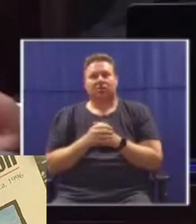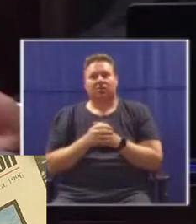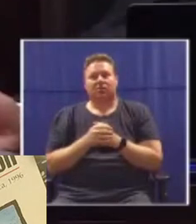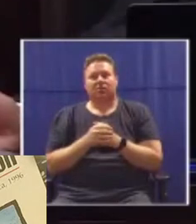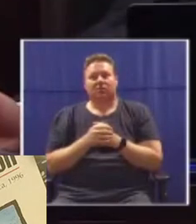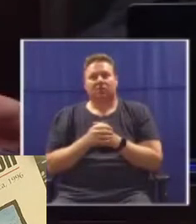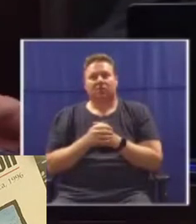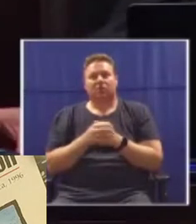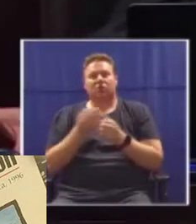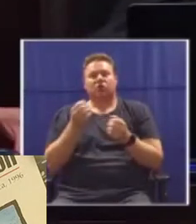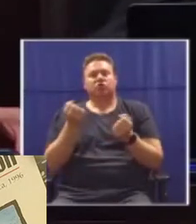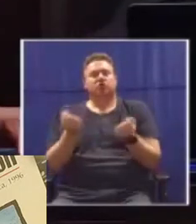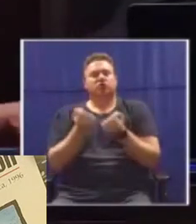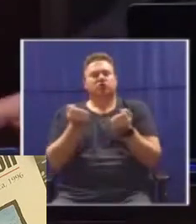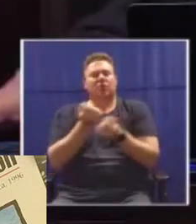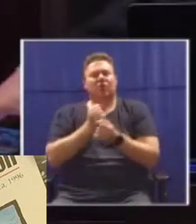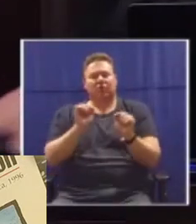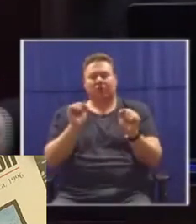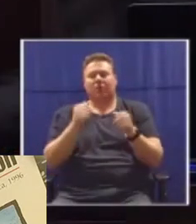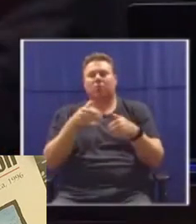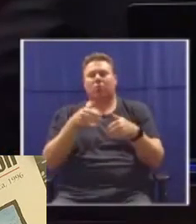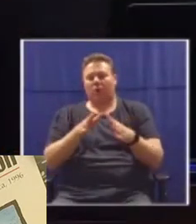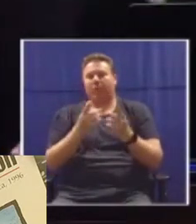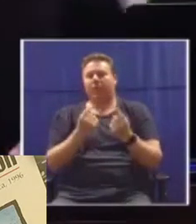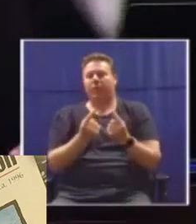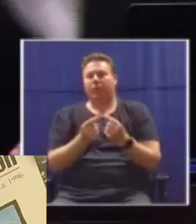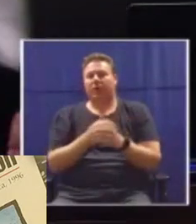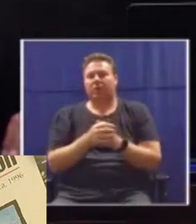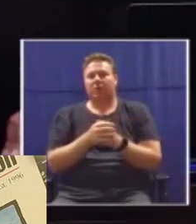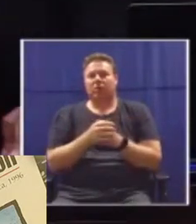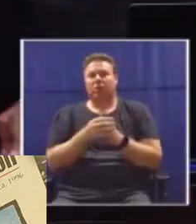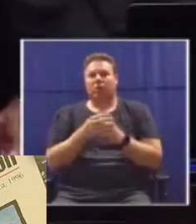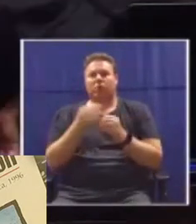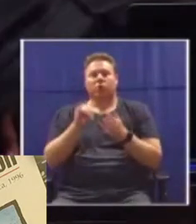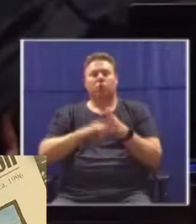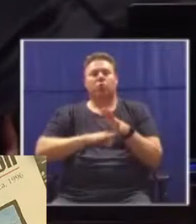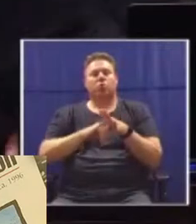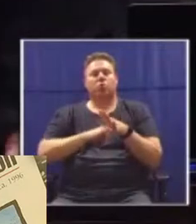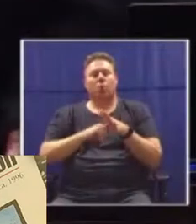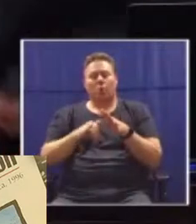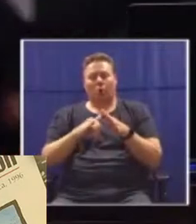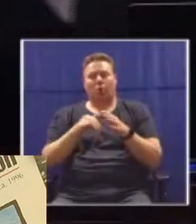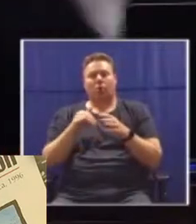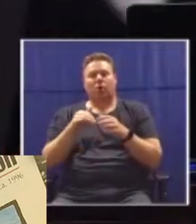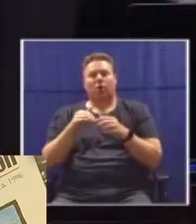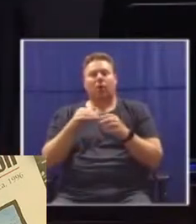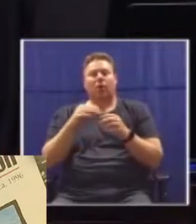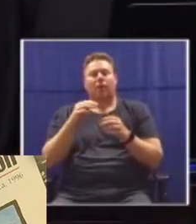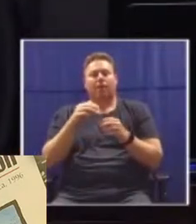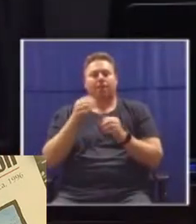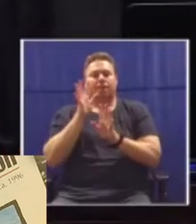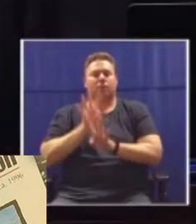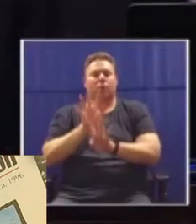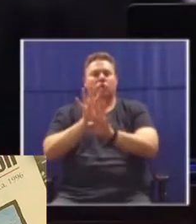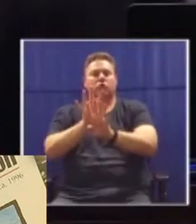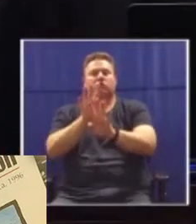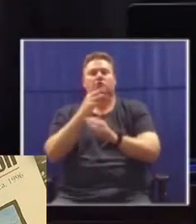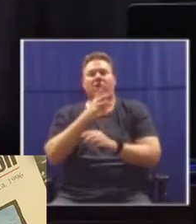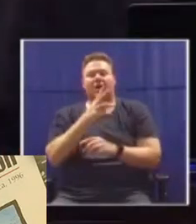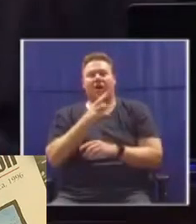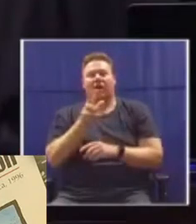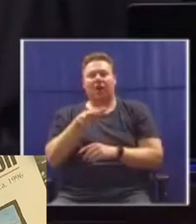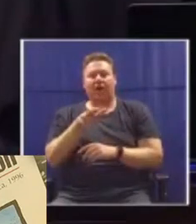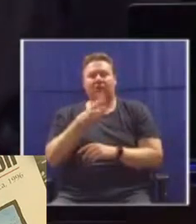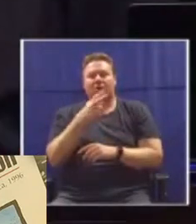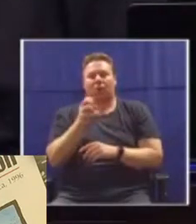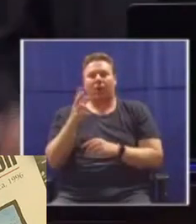movement. The observation of this day comes from the historic New York March of 1908, where women called for shorter hours,